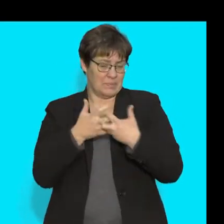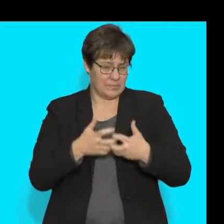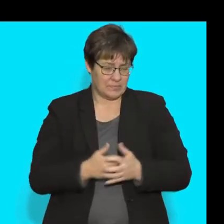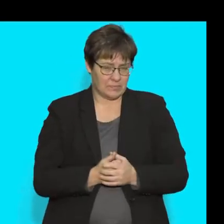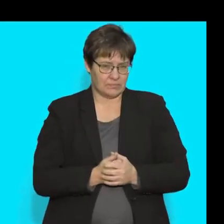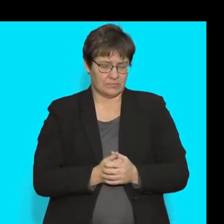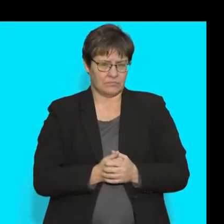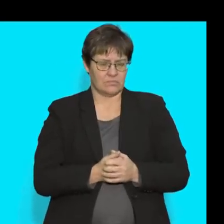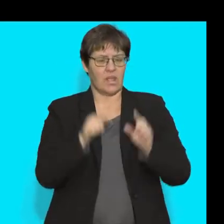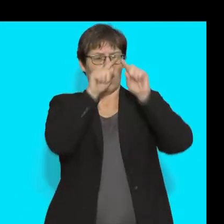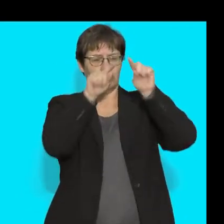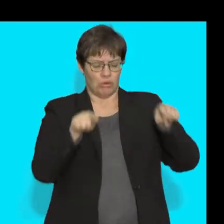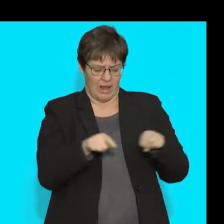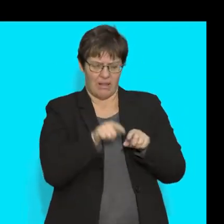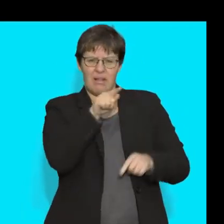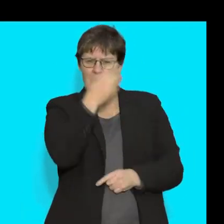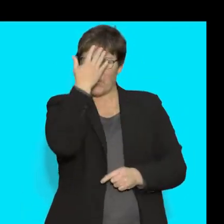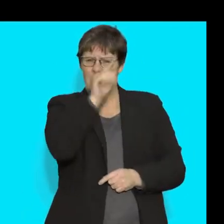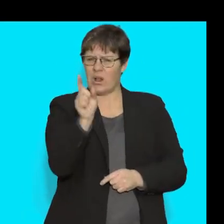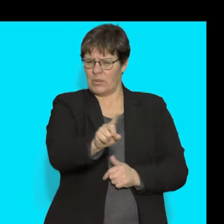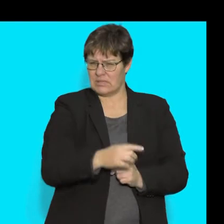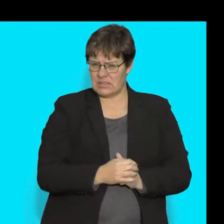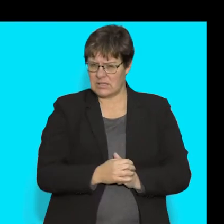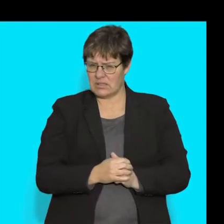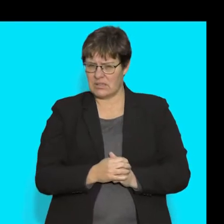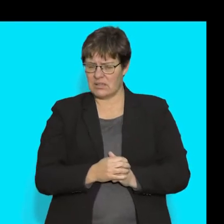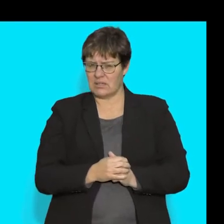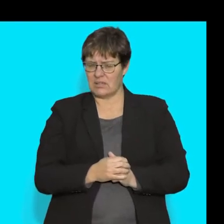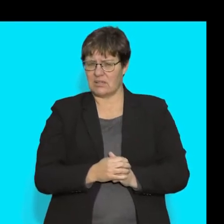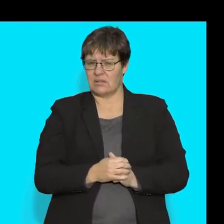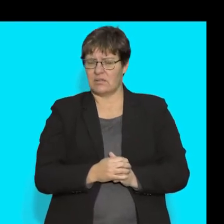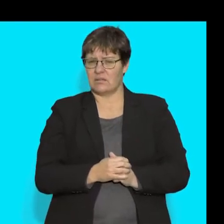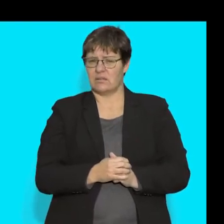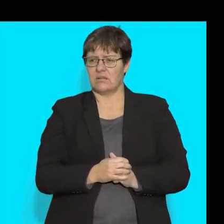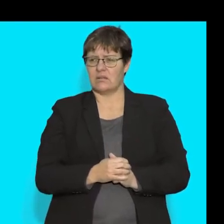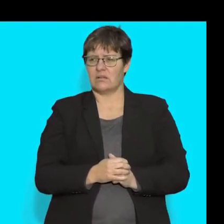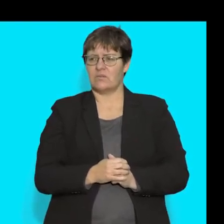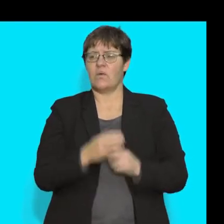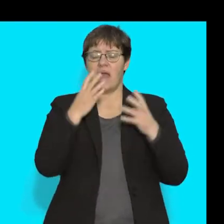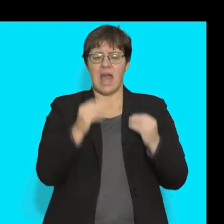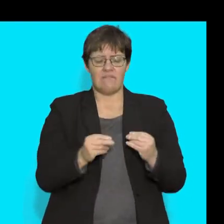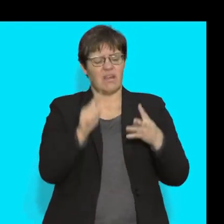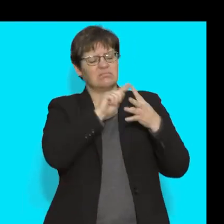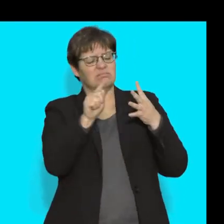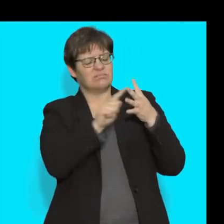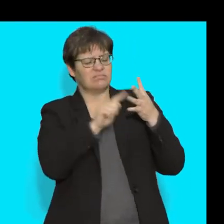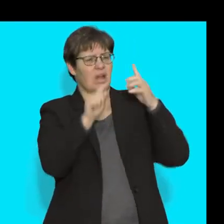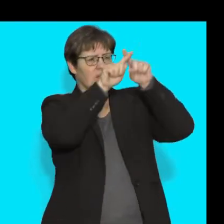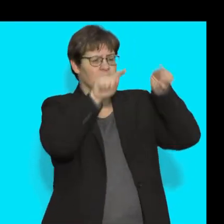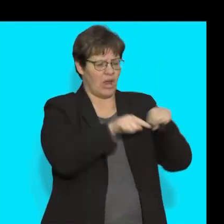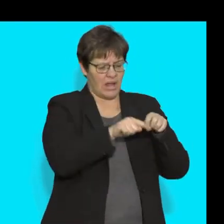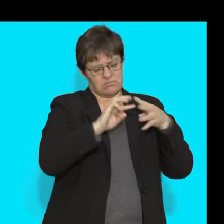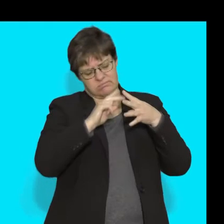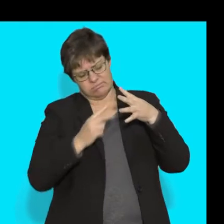about triangles? That's what I want you guys to think about, right? We know we have types of triangles based